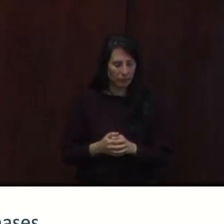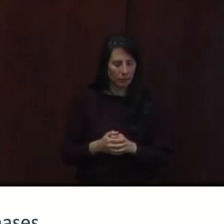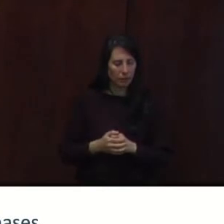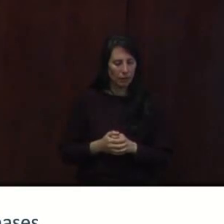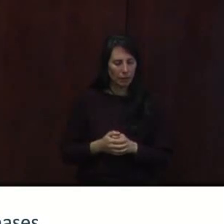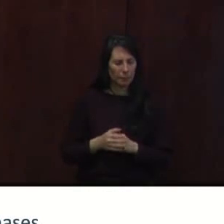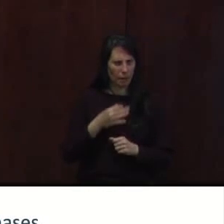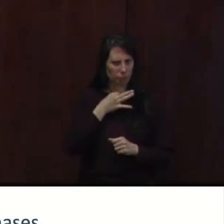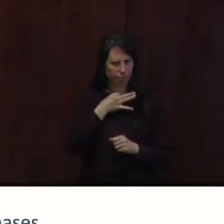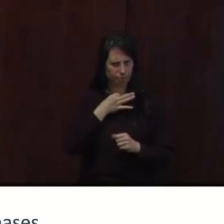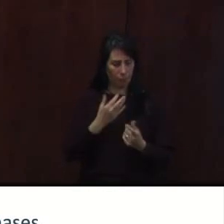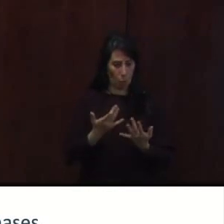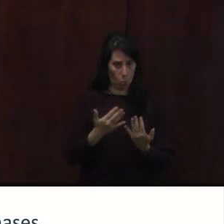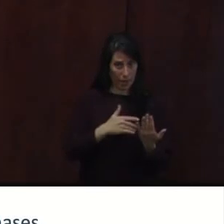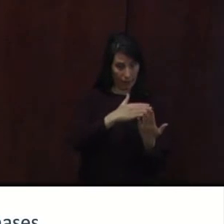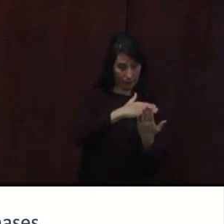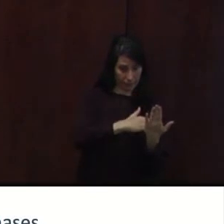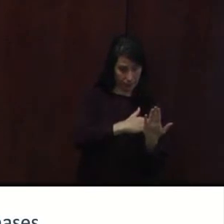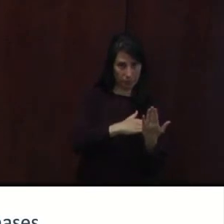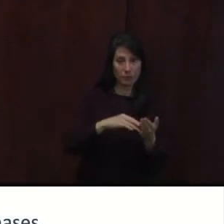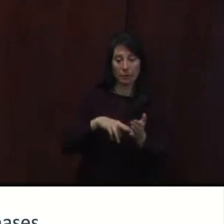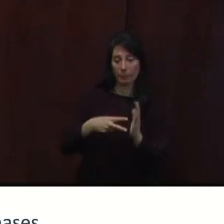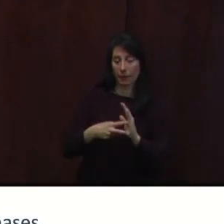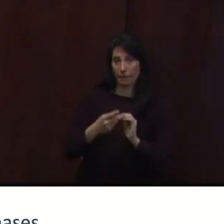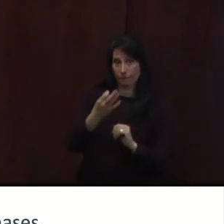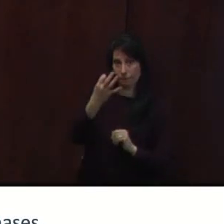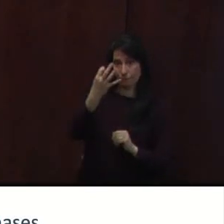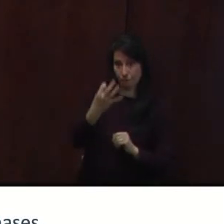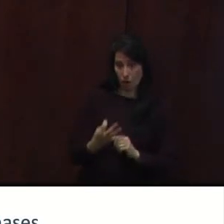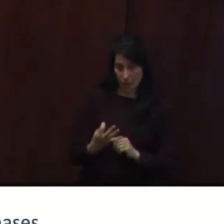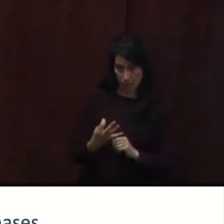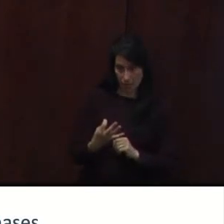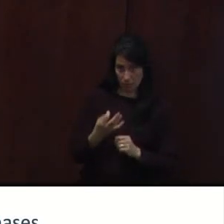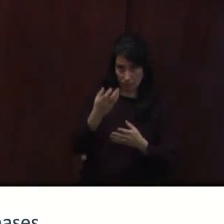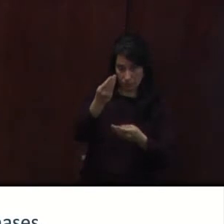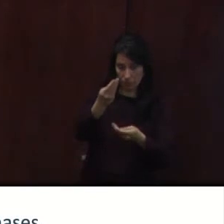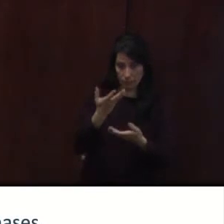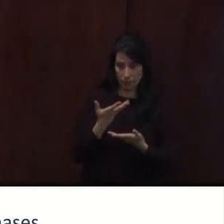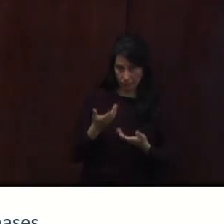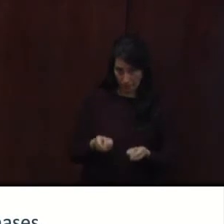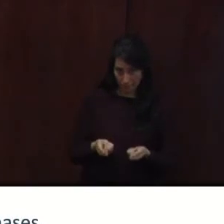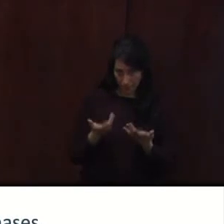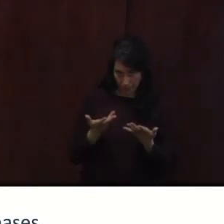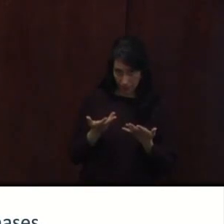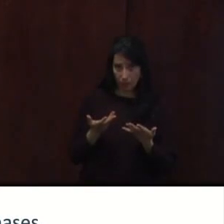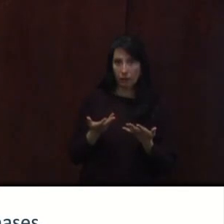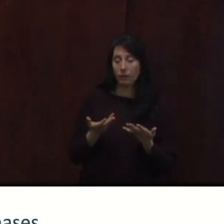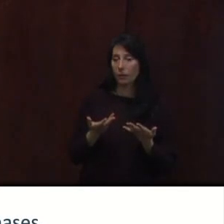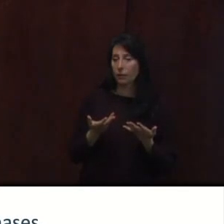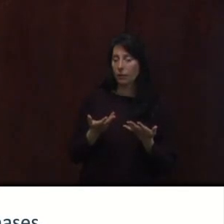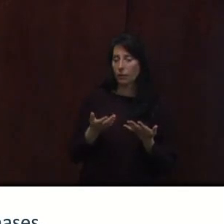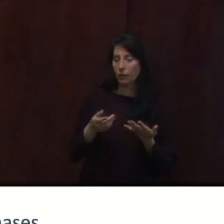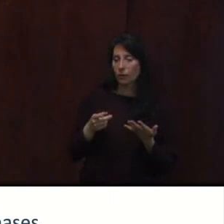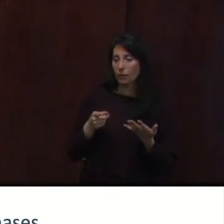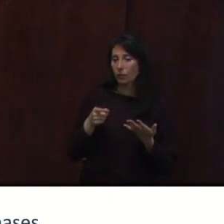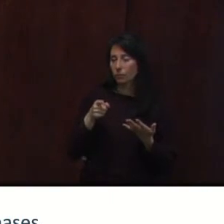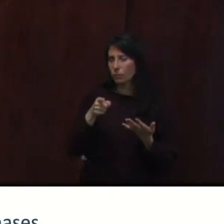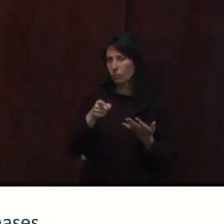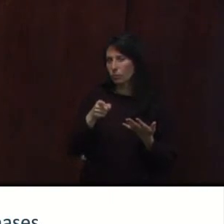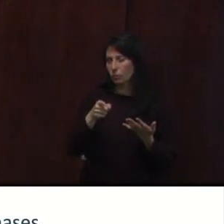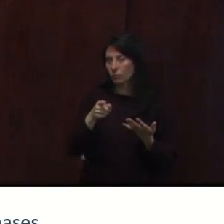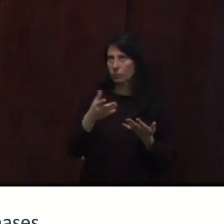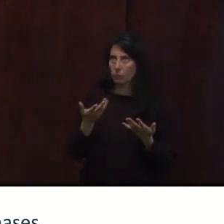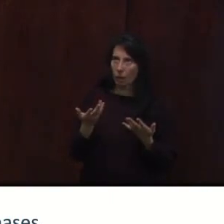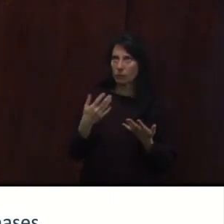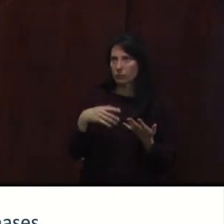process, that means when we get new shipments on Fridays, there won't be a call. Like